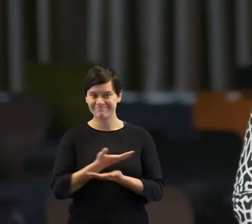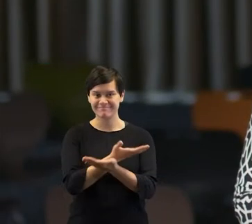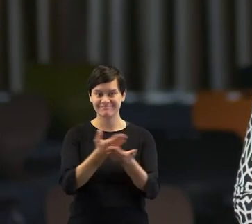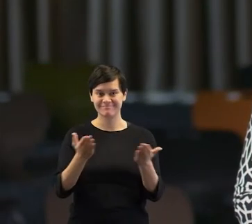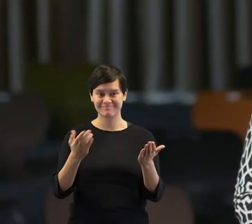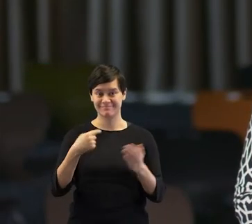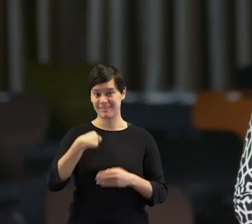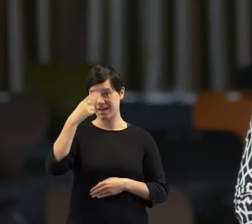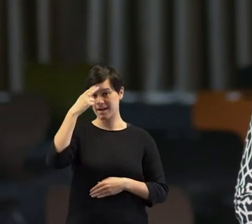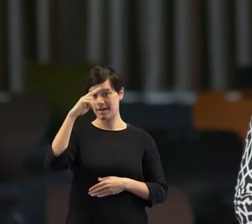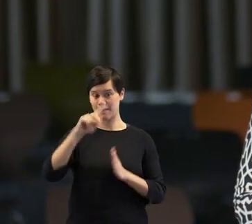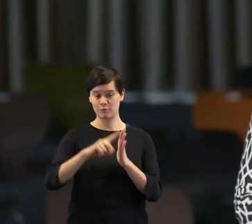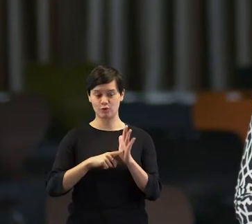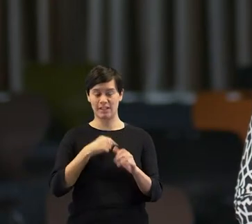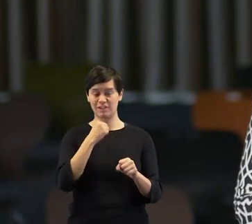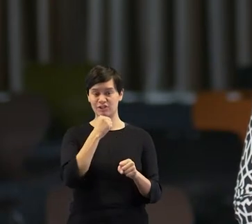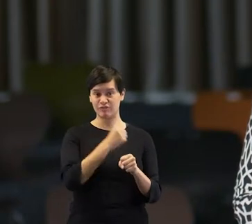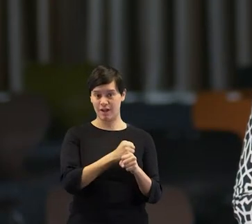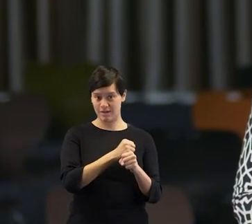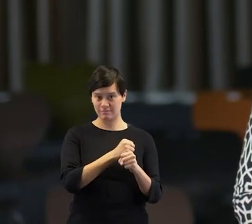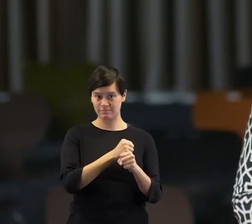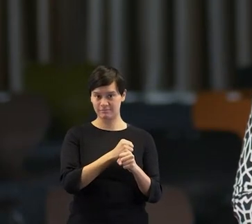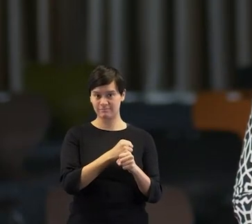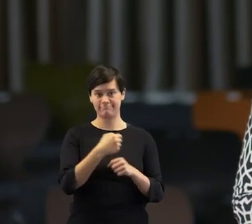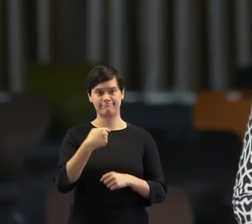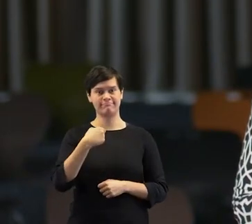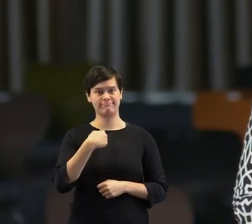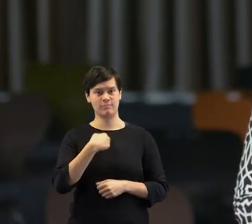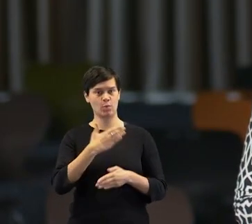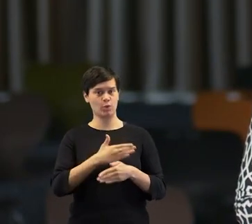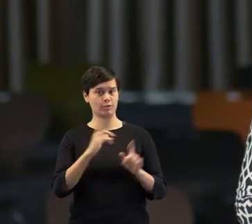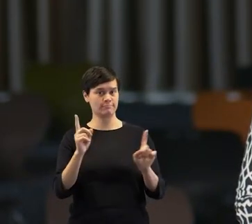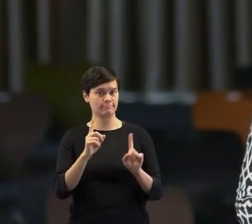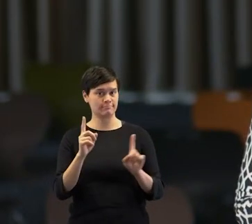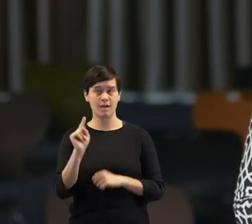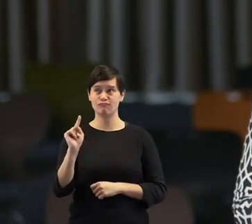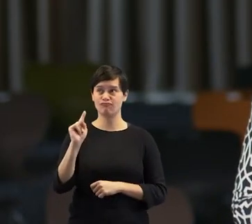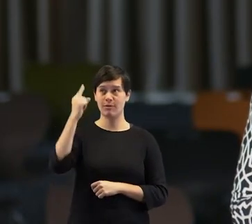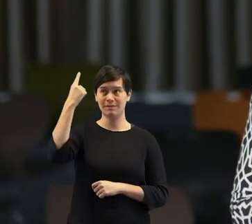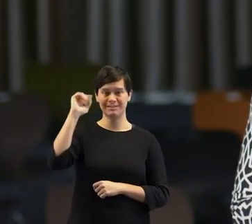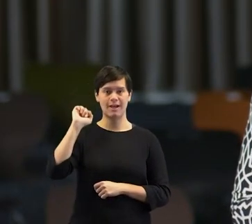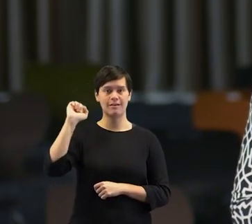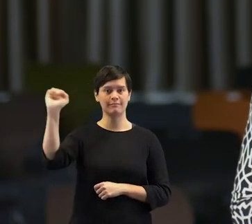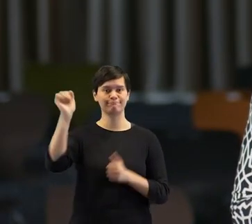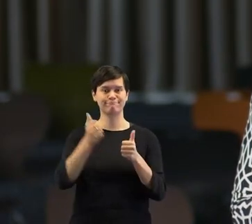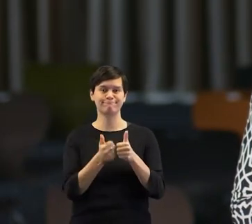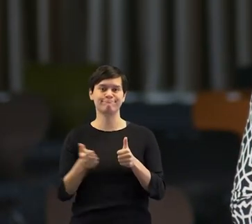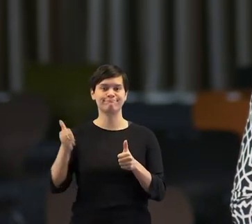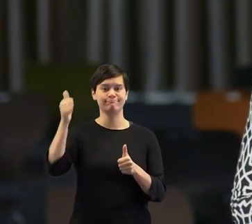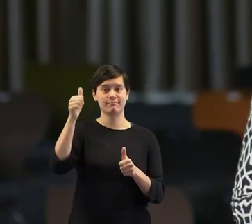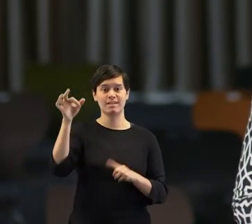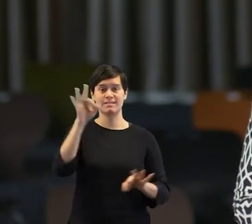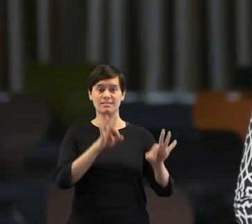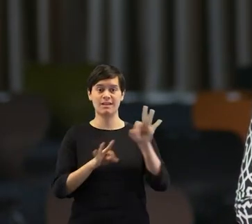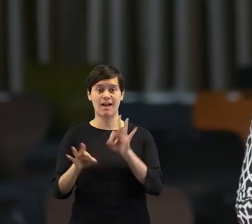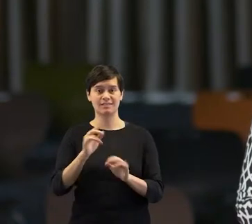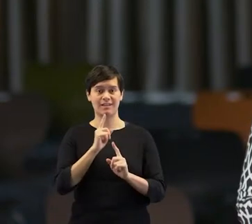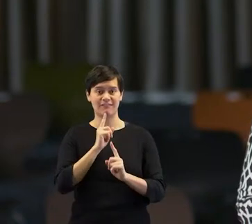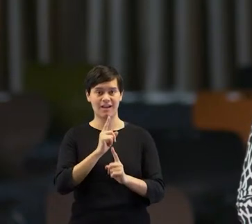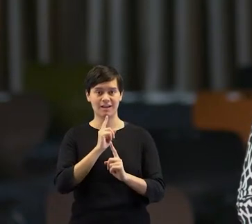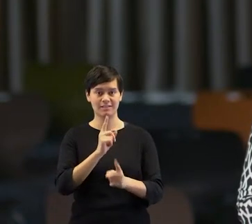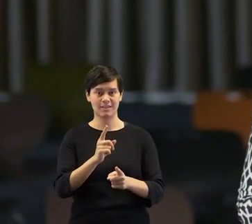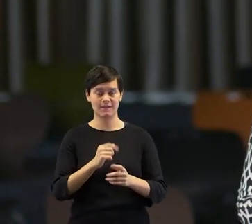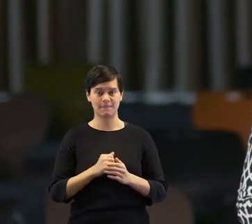Kia ora koutou katoa, ko Juliet Gerard toku ingoa, ko o te kai tohu tohu mātanga pūtaia matua ki